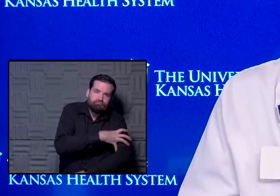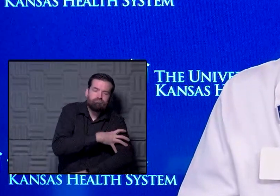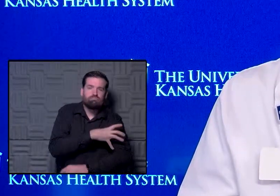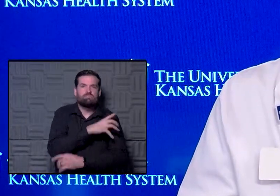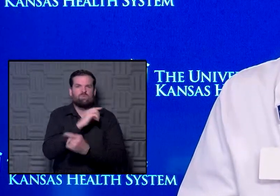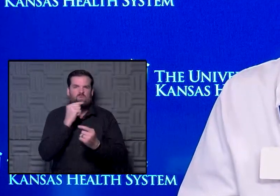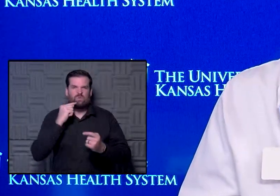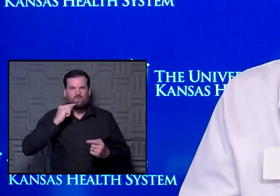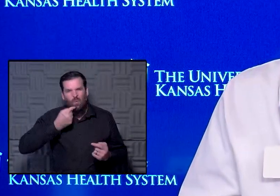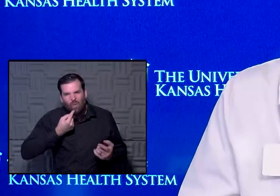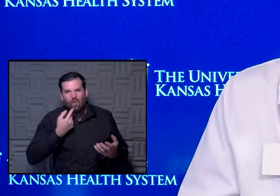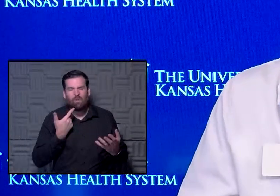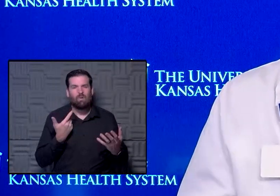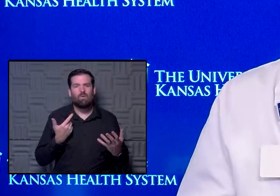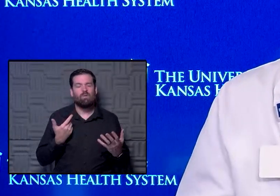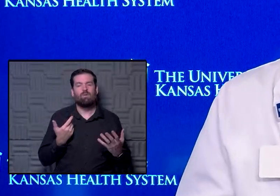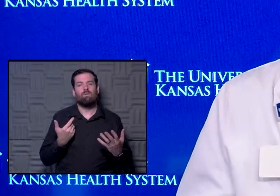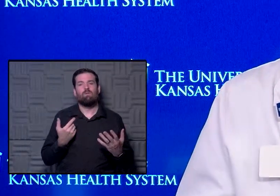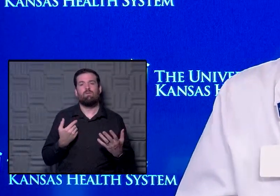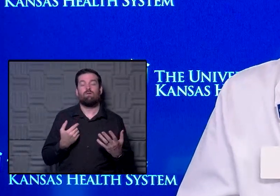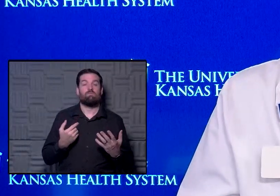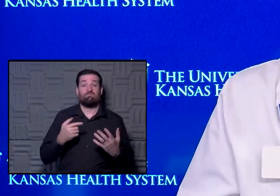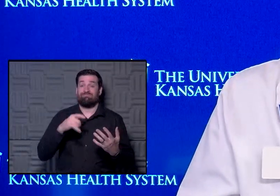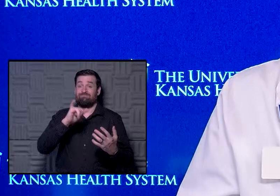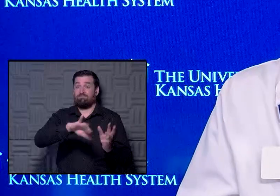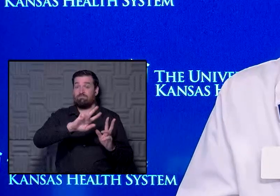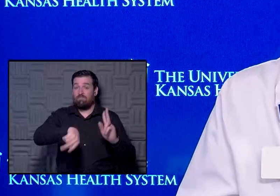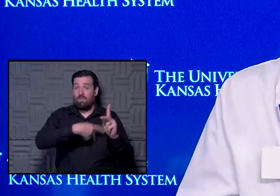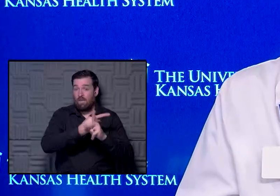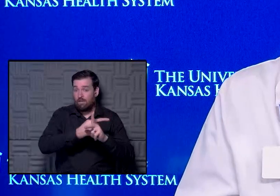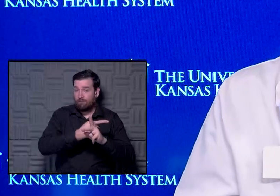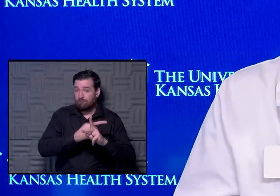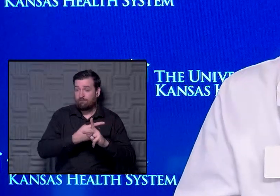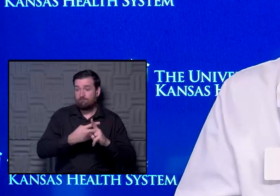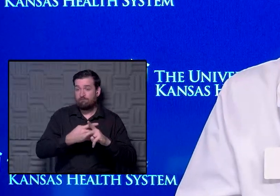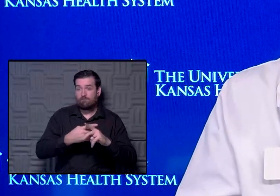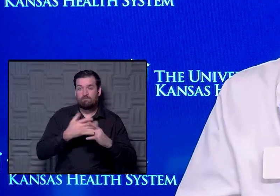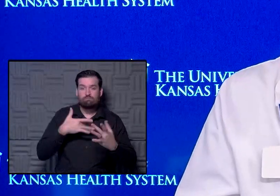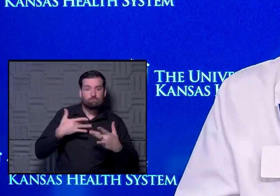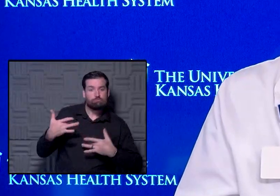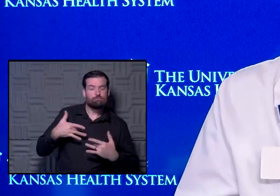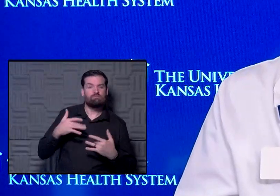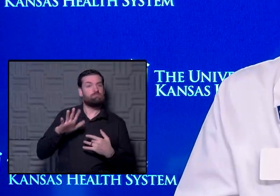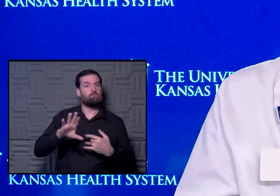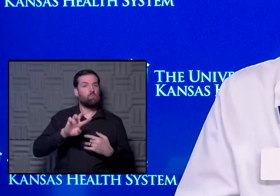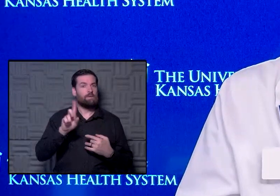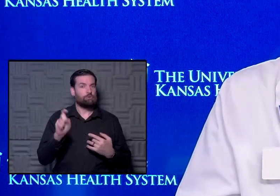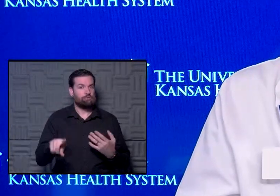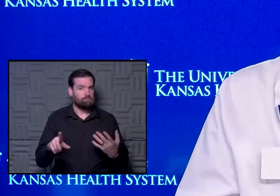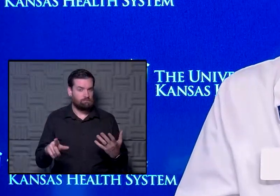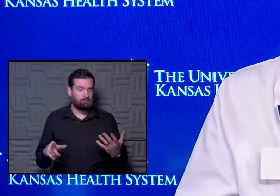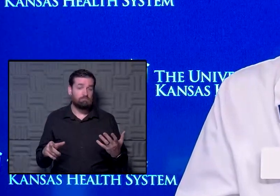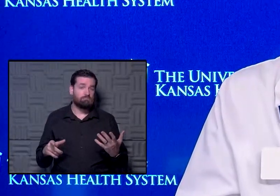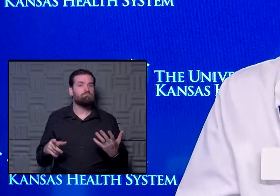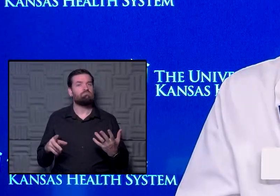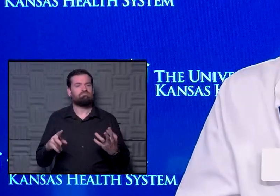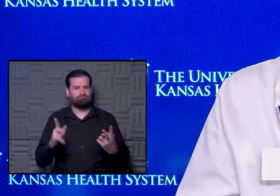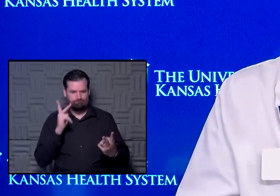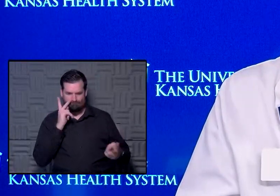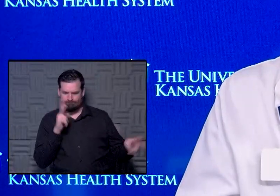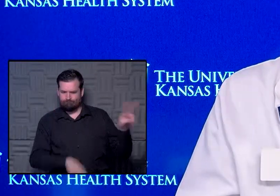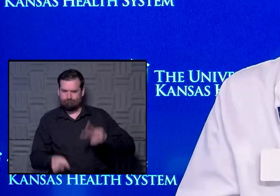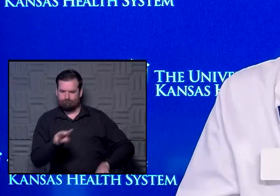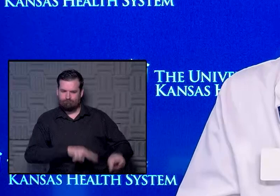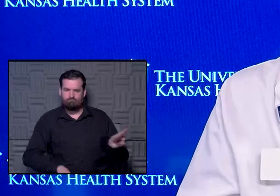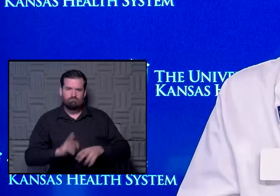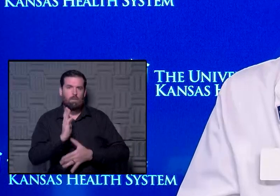for example. So those types of concerns, the question you're asking, are really observed for as